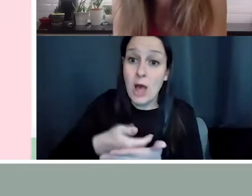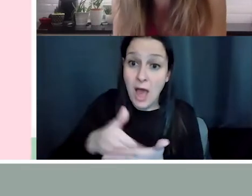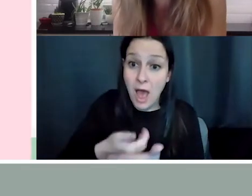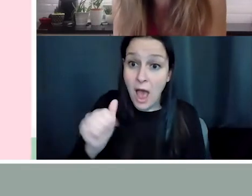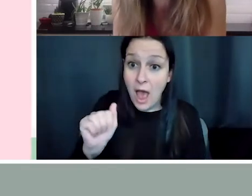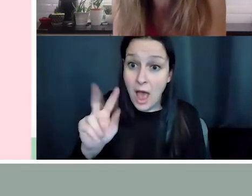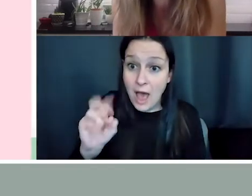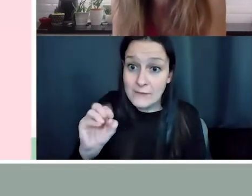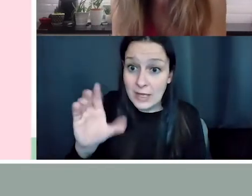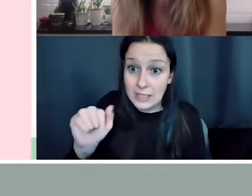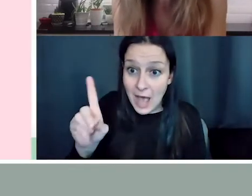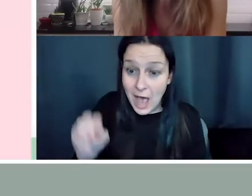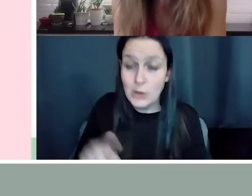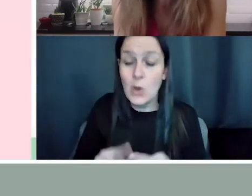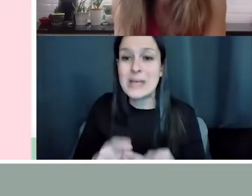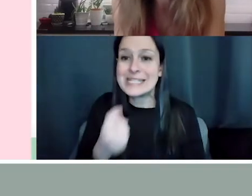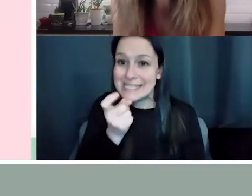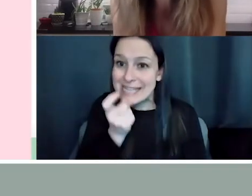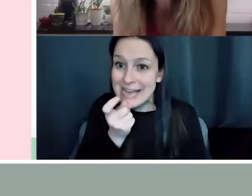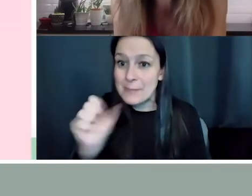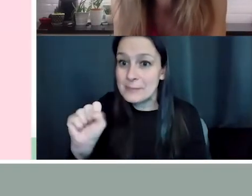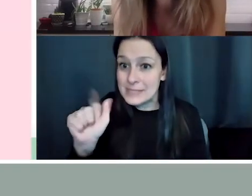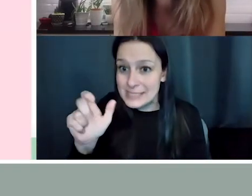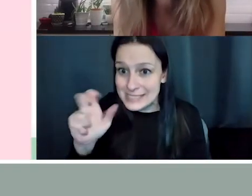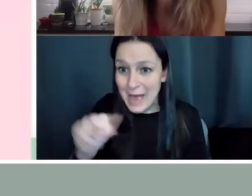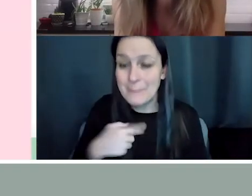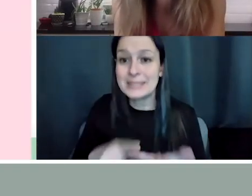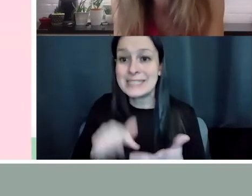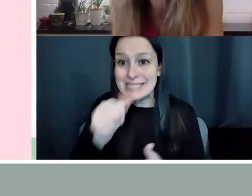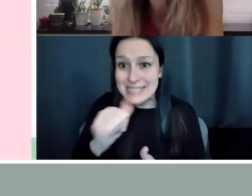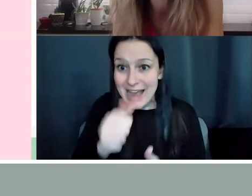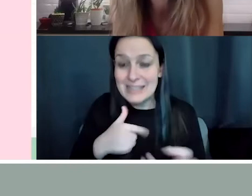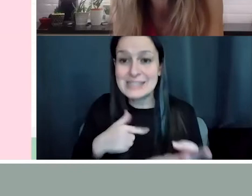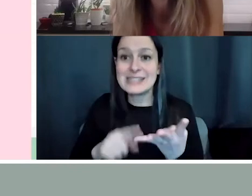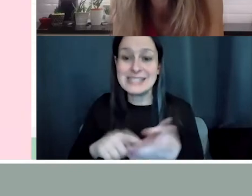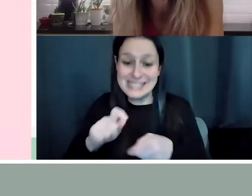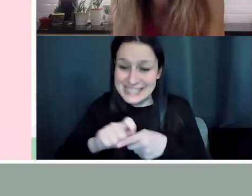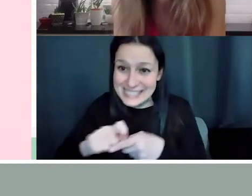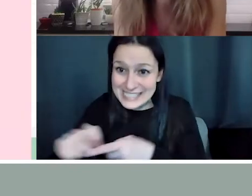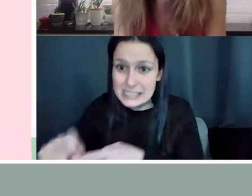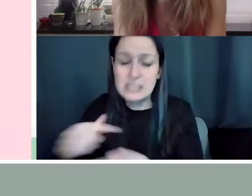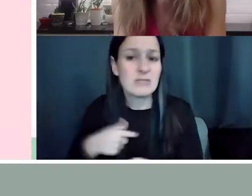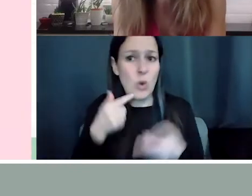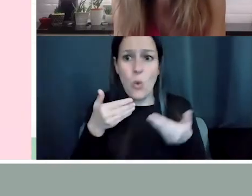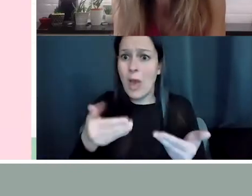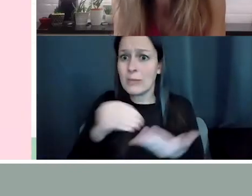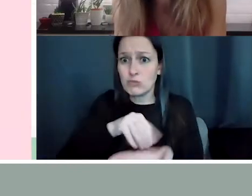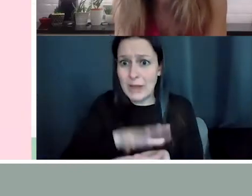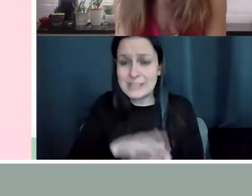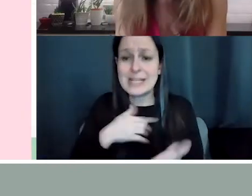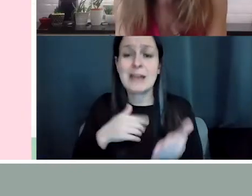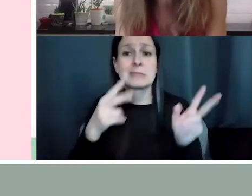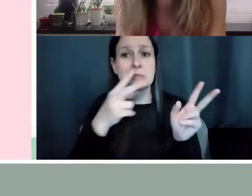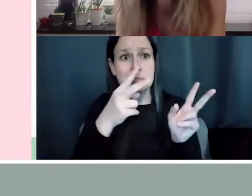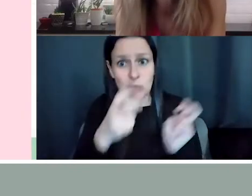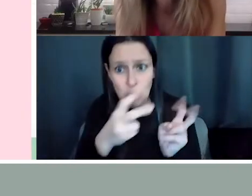salmon, nuts and seeds. So don't feel like you have to write this down, although you're welcome to take a screenshot. This is being recorded.